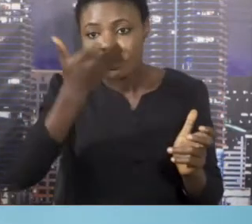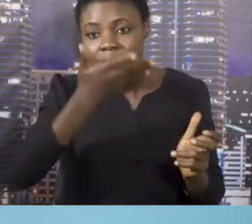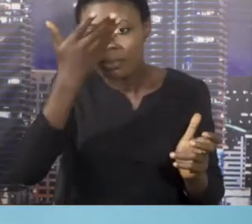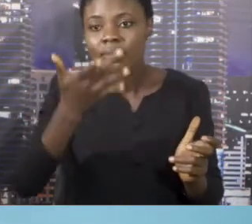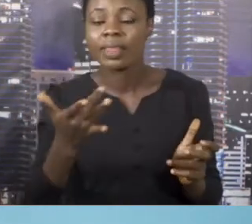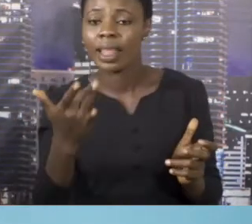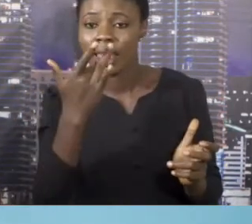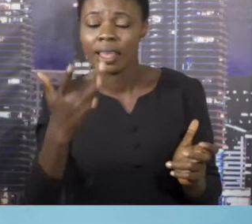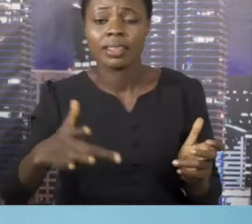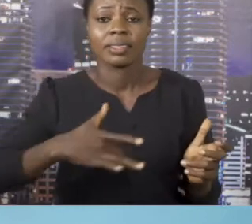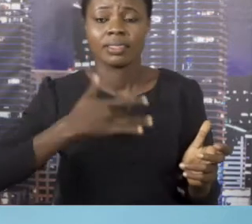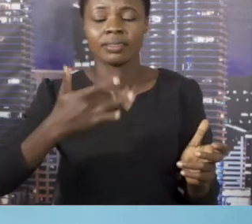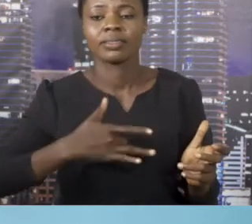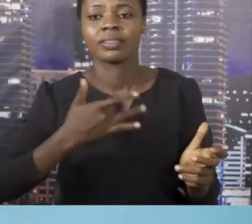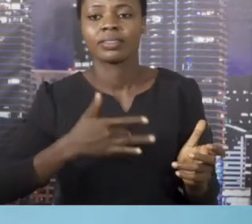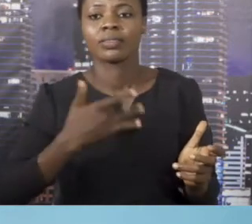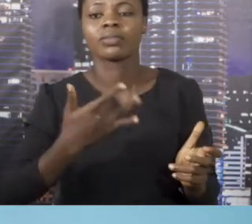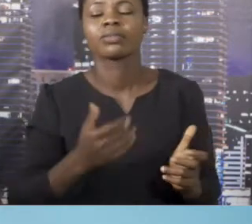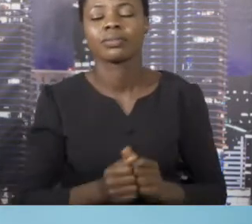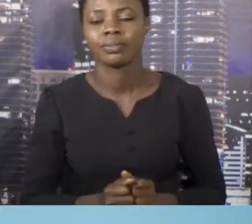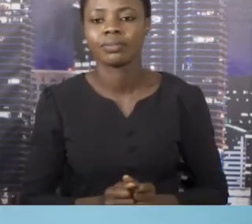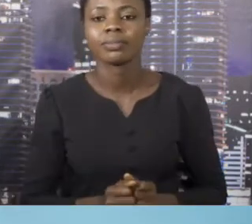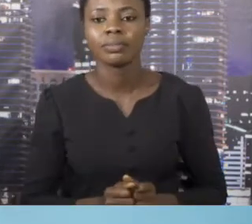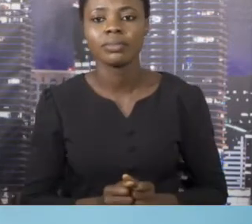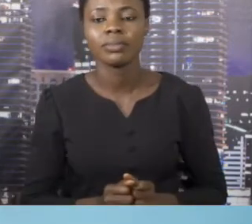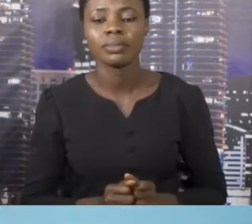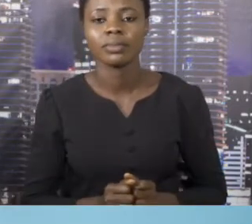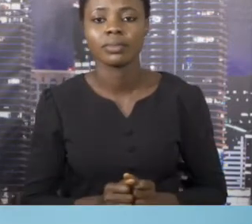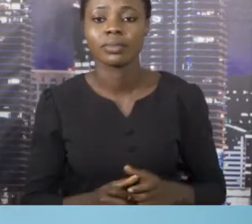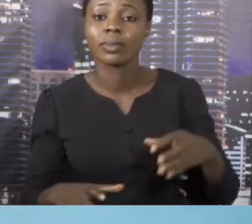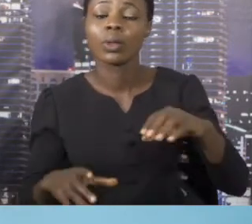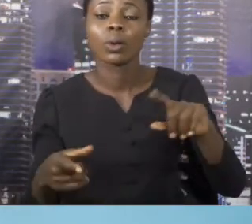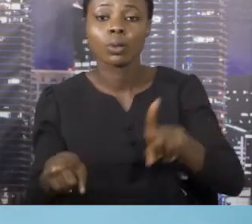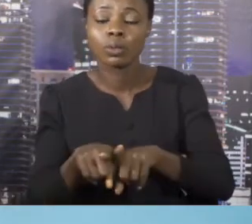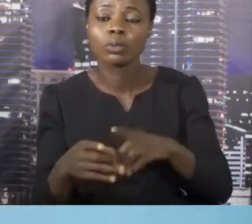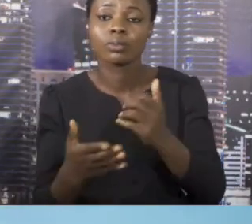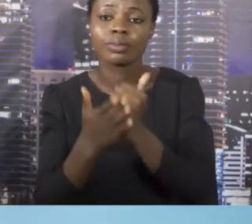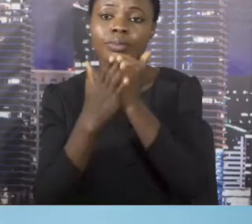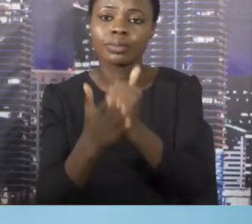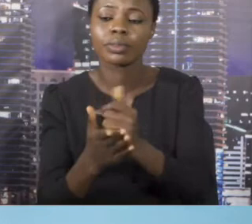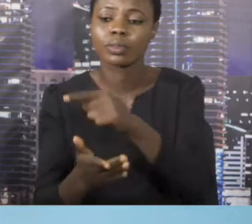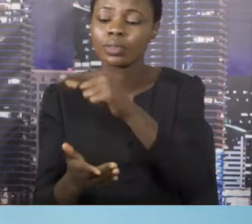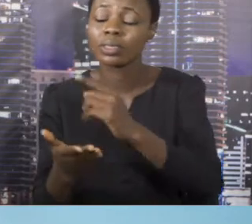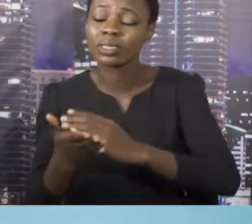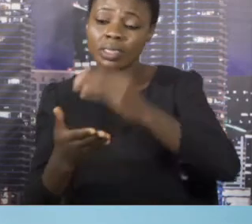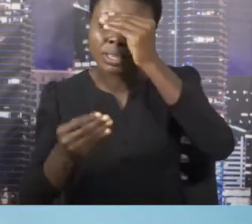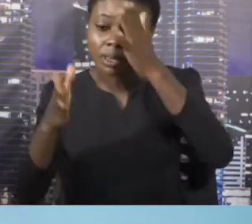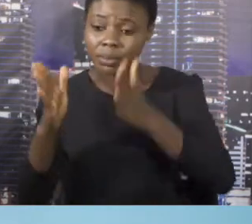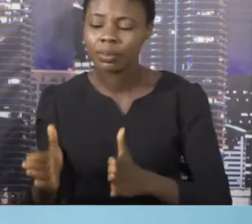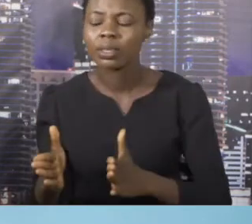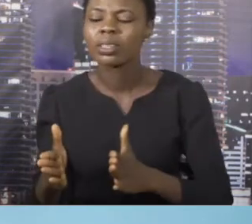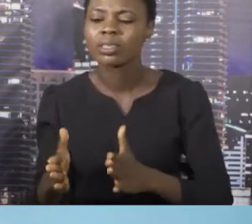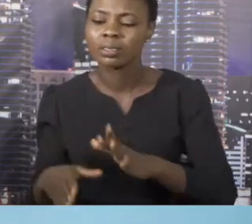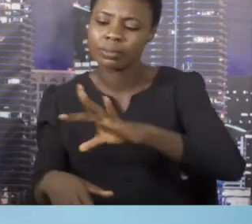and kinesthetic learning elements. It also helps the learner to